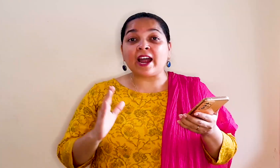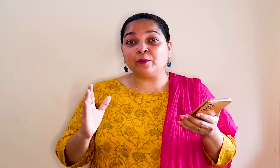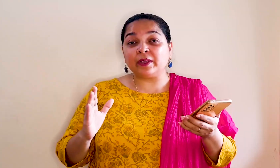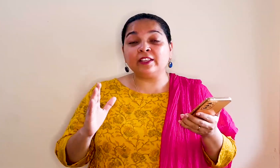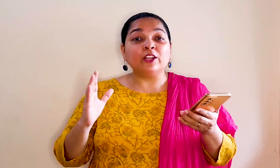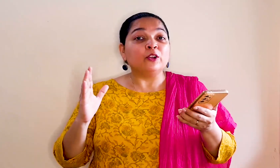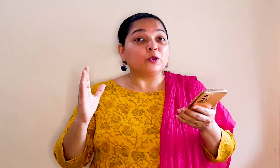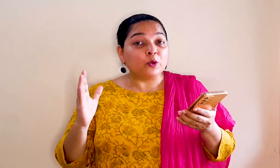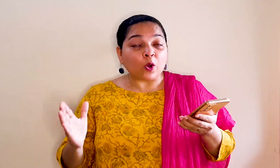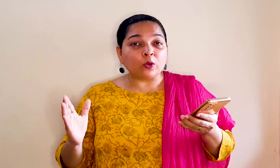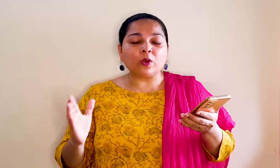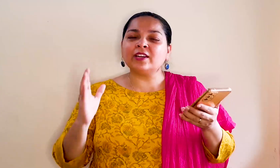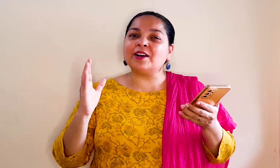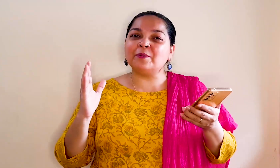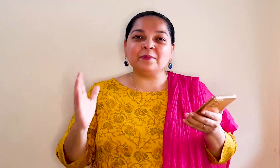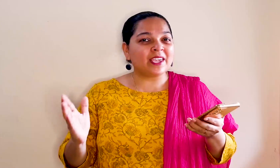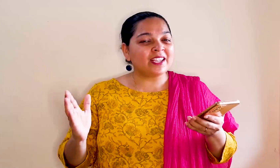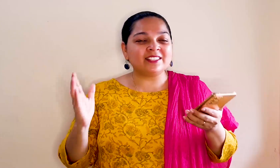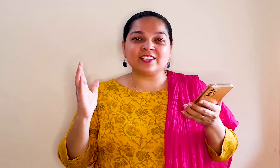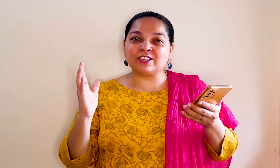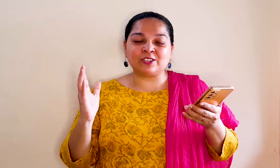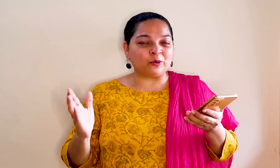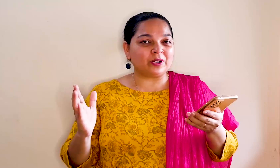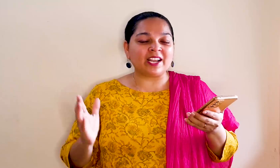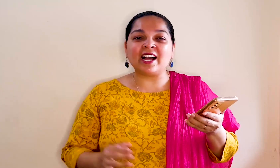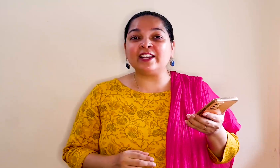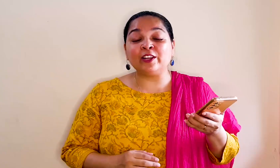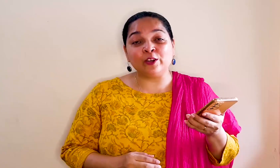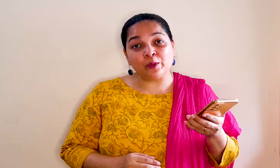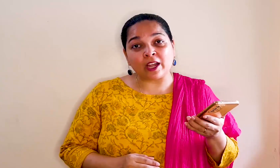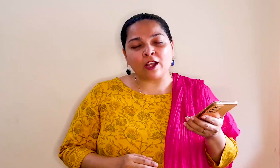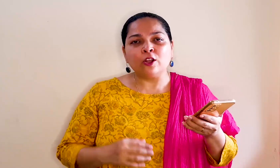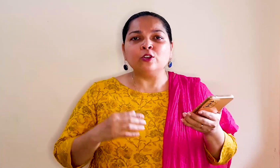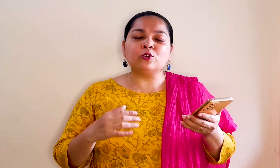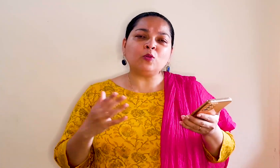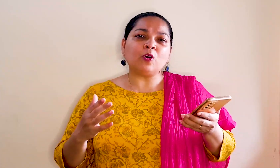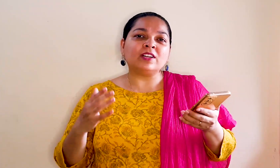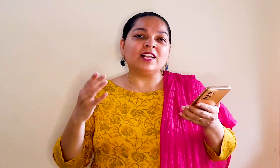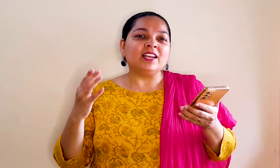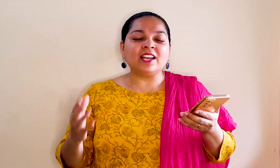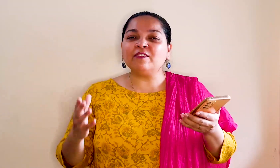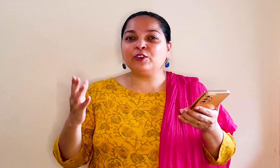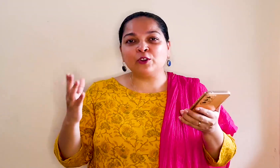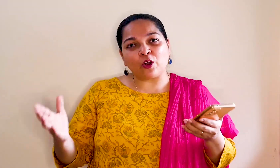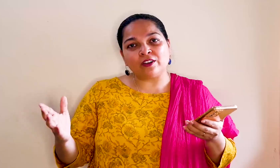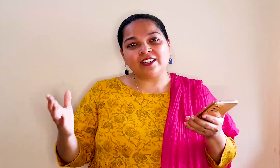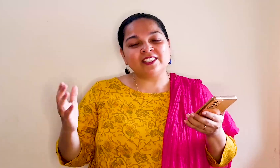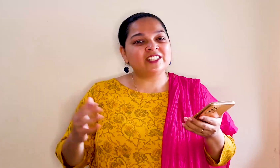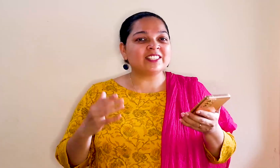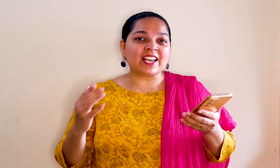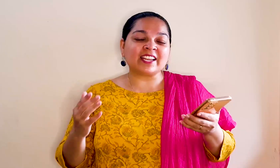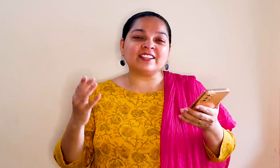Solomon had with God. What an amazing story. Hallelujah. Solomon loved